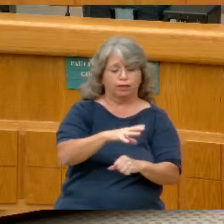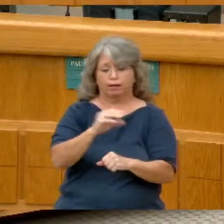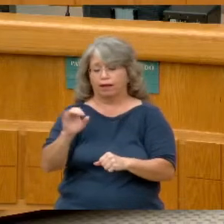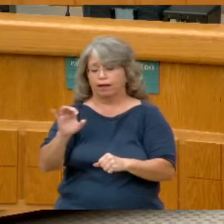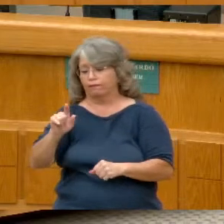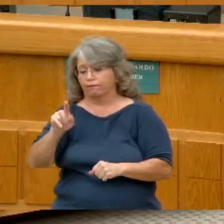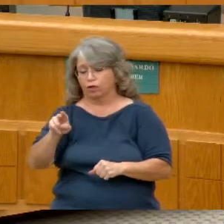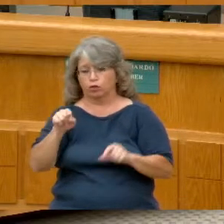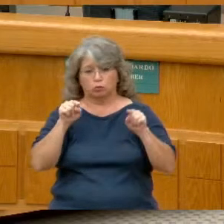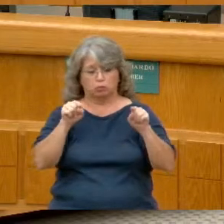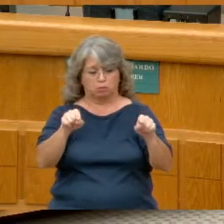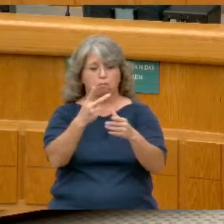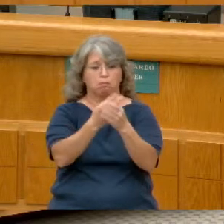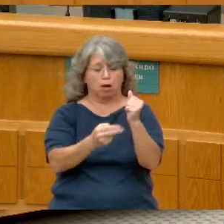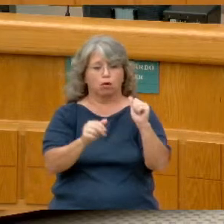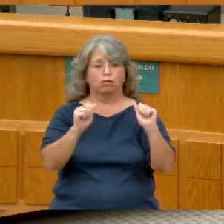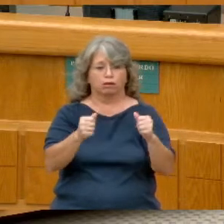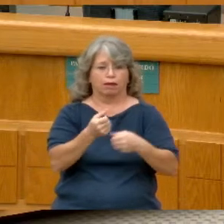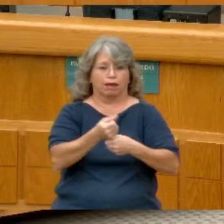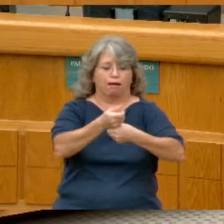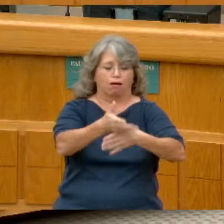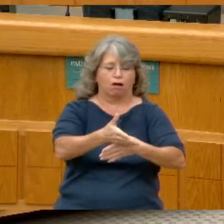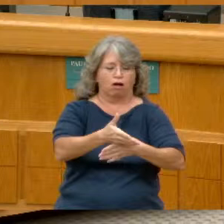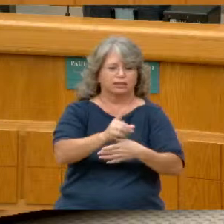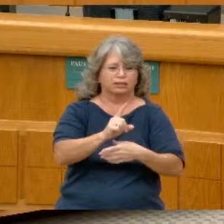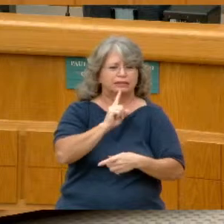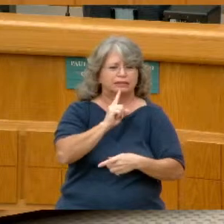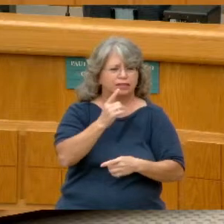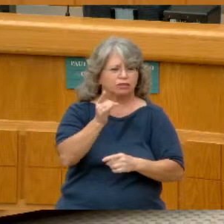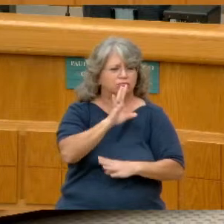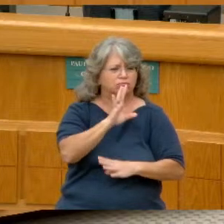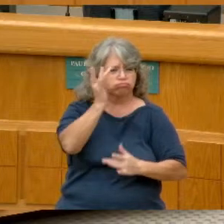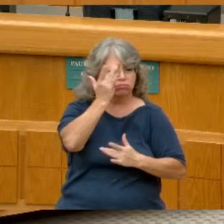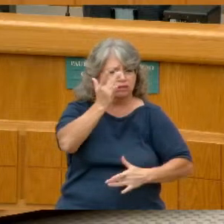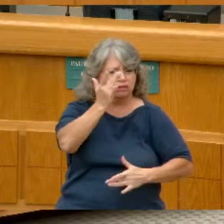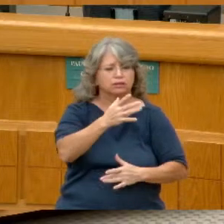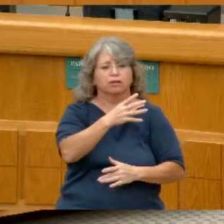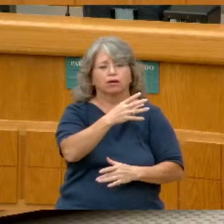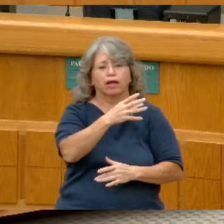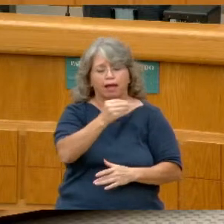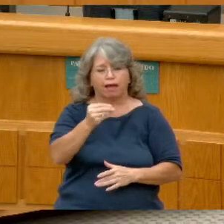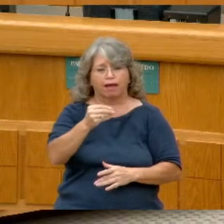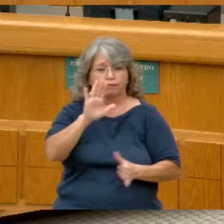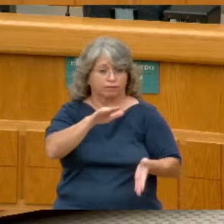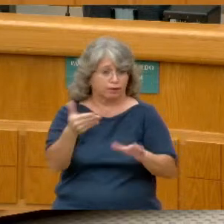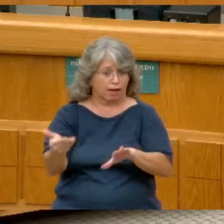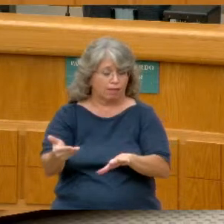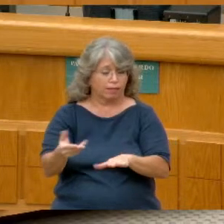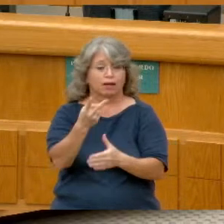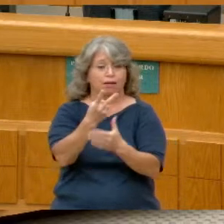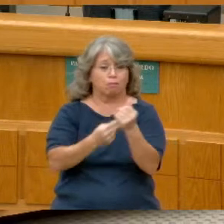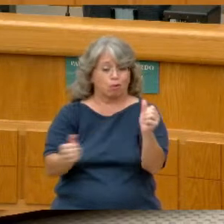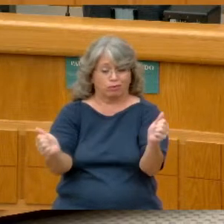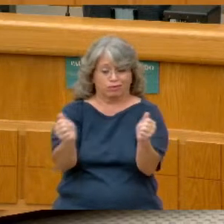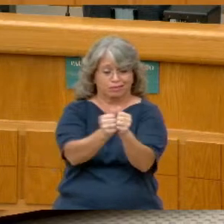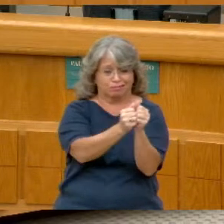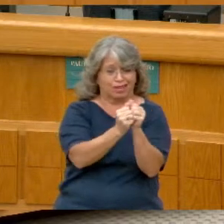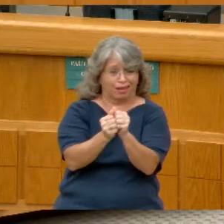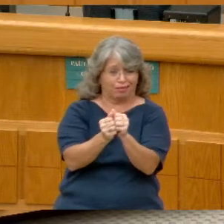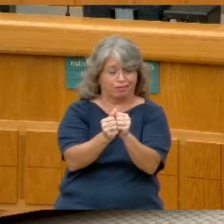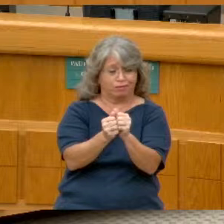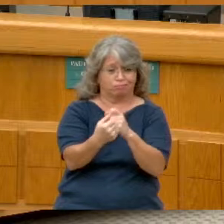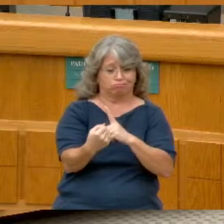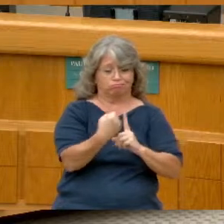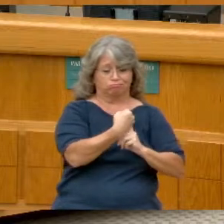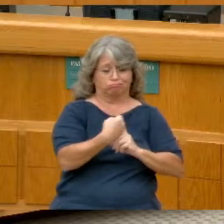death. Together, they have the potential to be even more lethal and can cause negative, long-lasting effects.